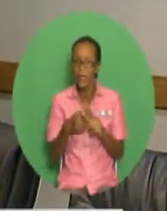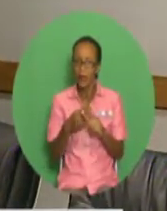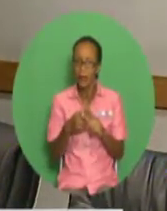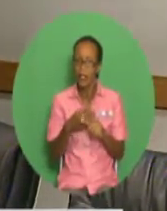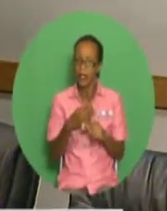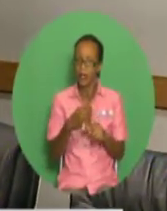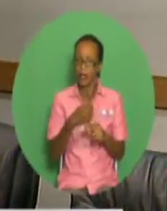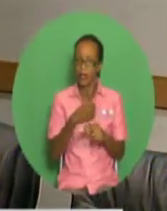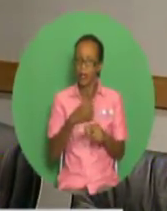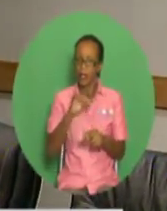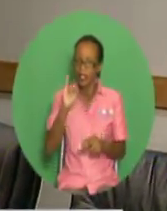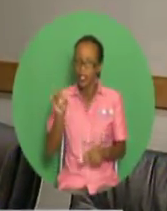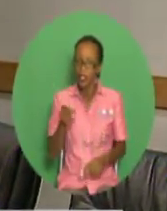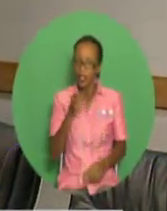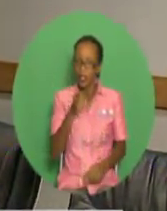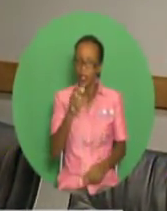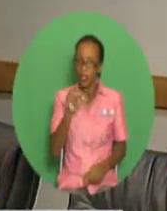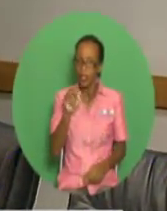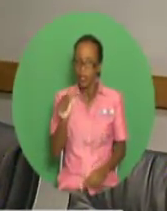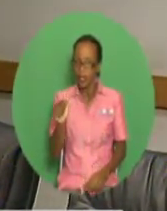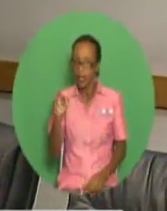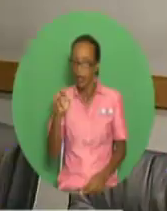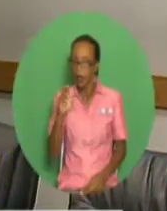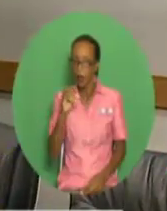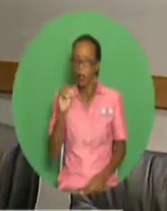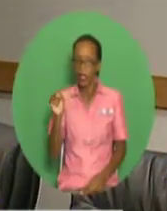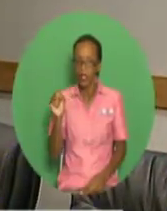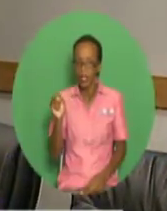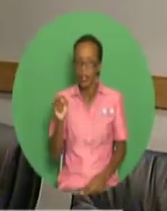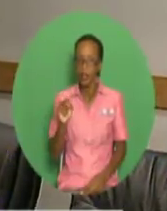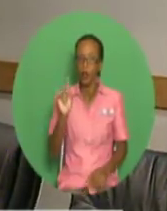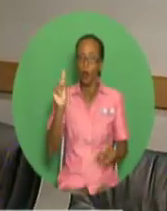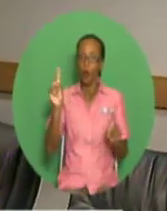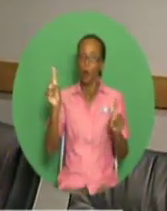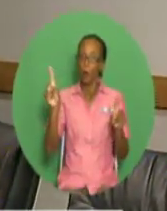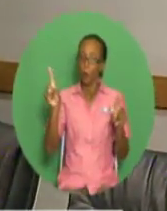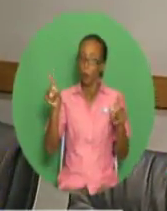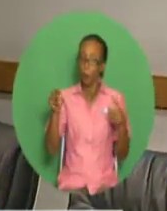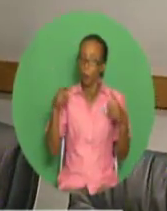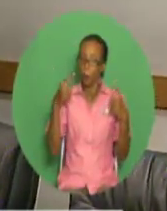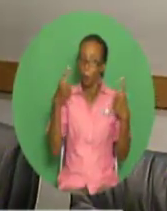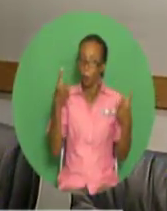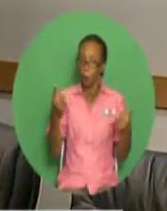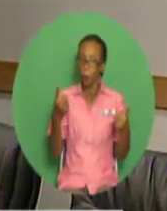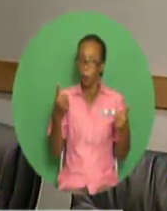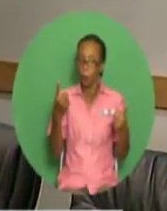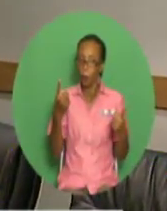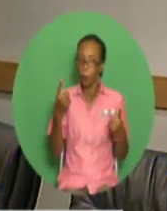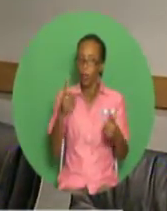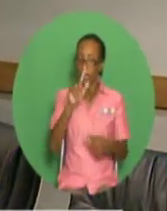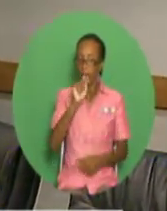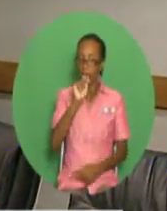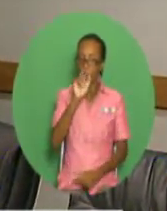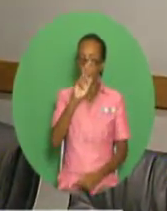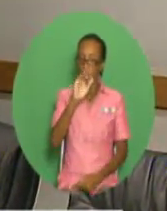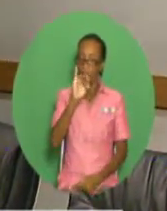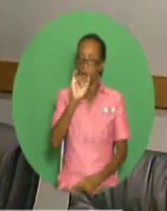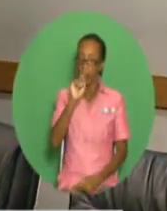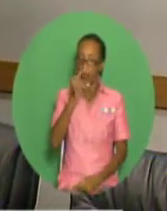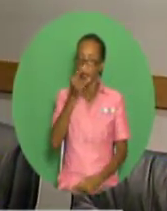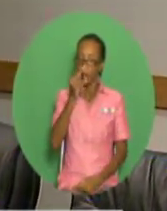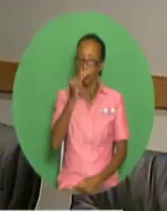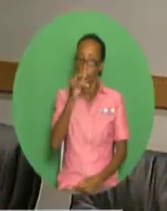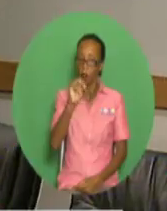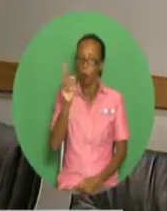Her name is Jenna Ross. Won the Ironman in Mexico in the triathlon, qualifying for the World